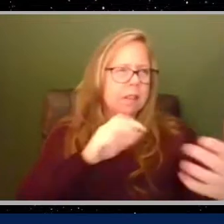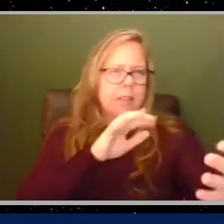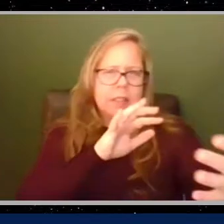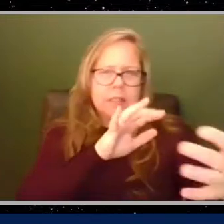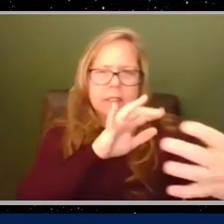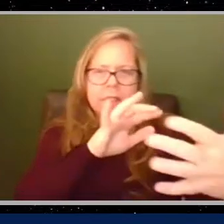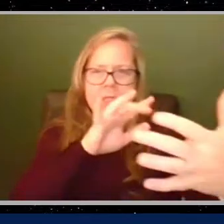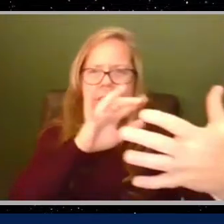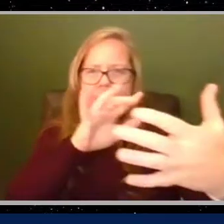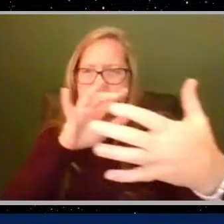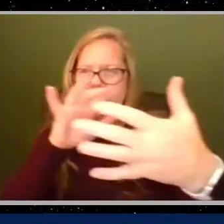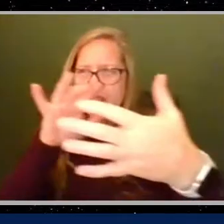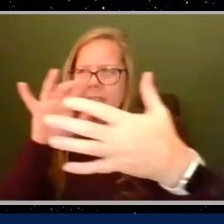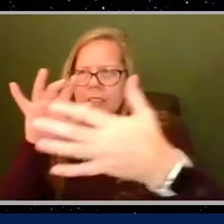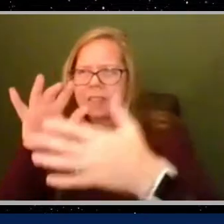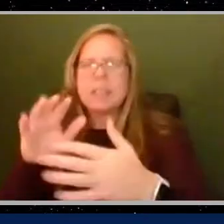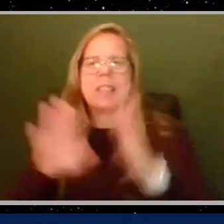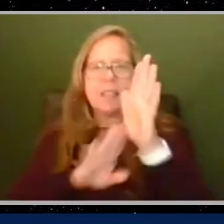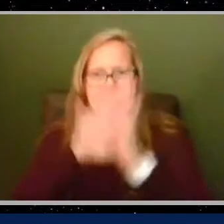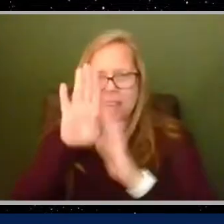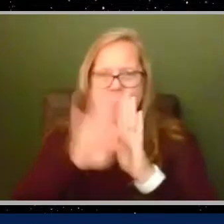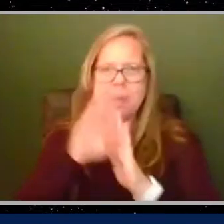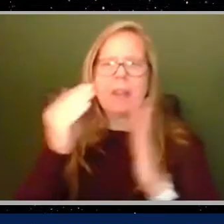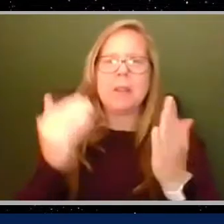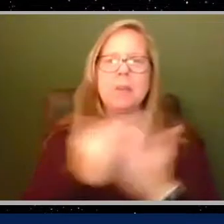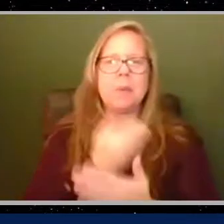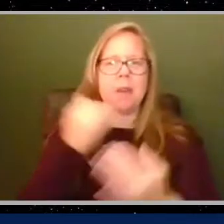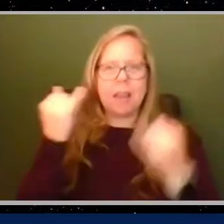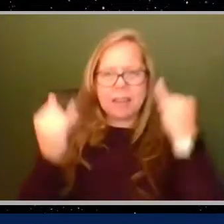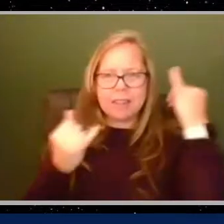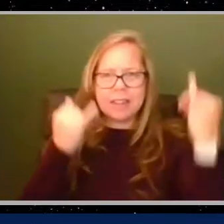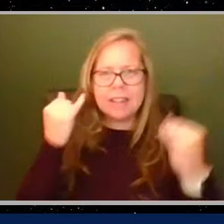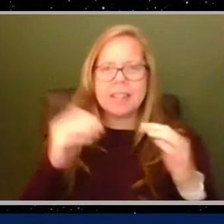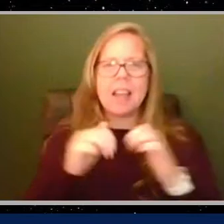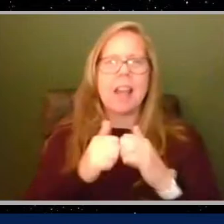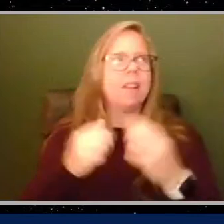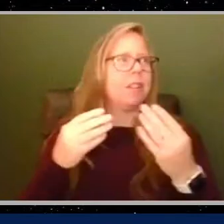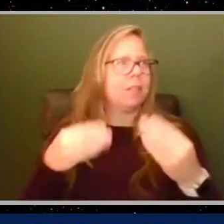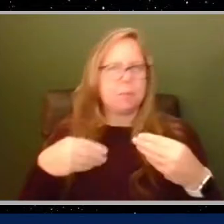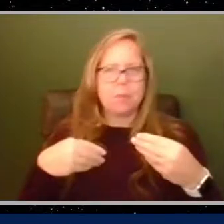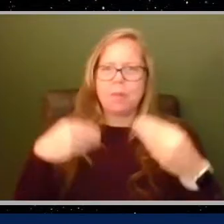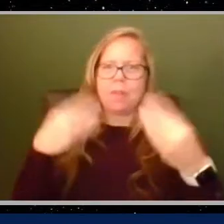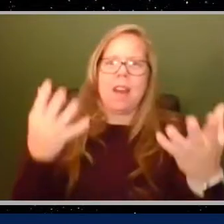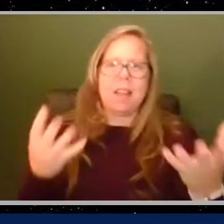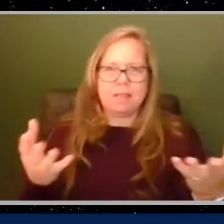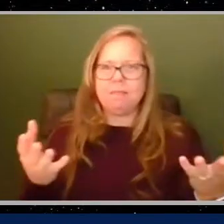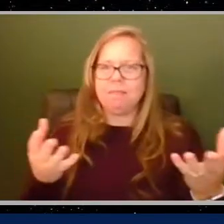like one more set of things that can be designed and solved because that's sort of what we do as human beings, right?